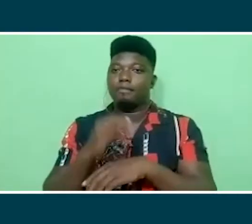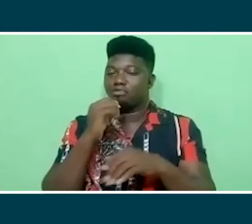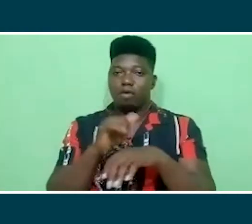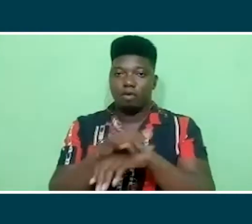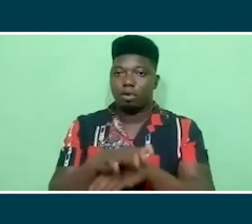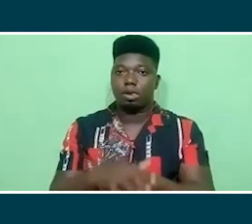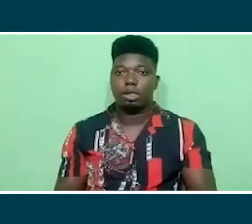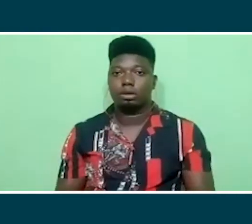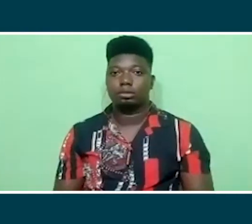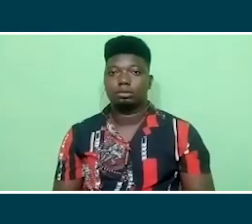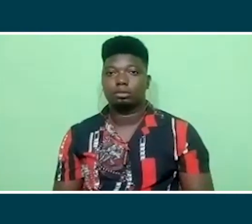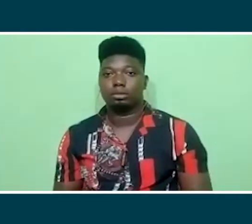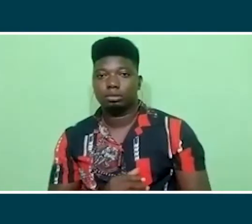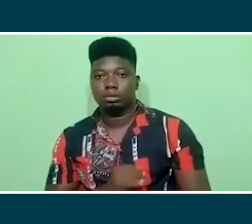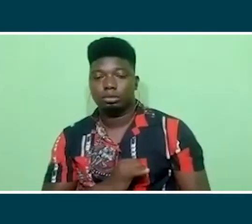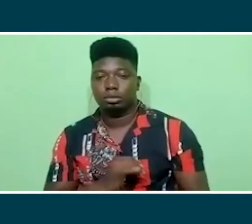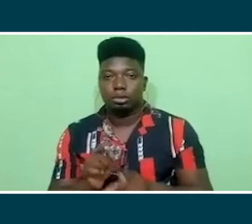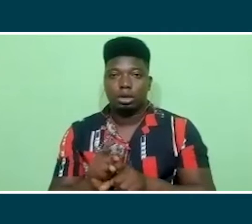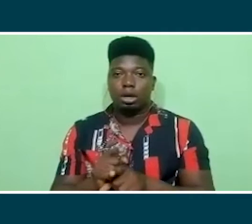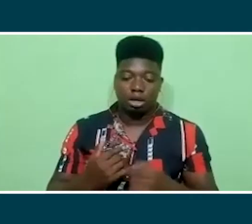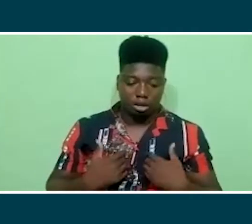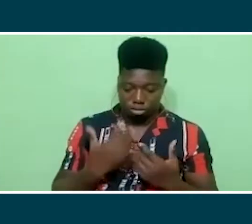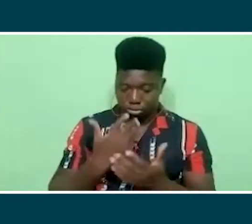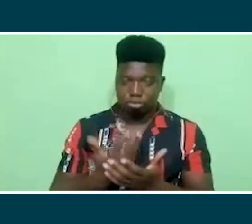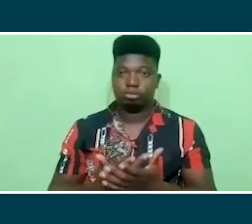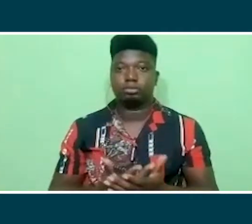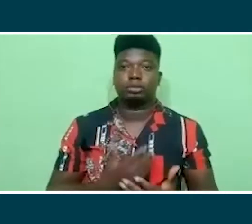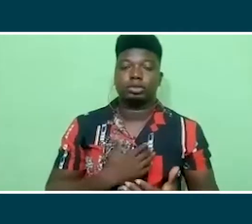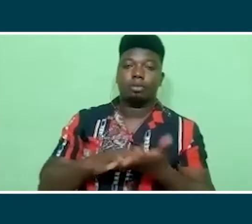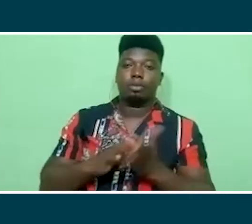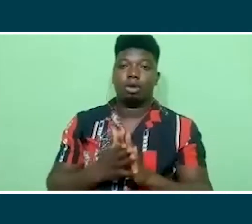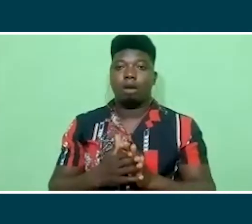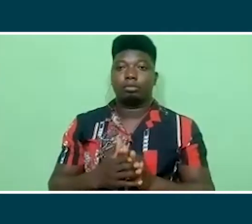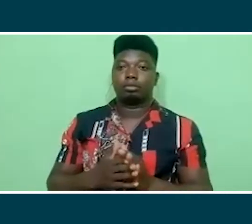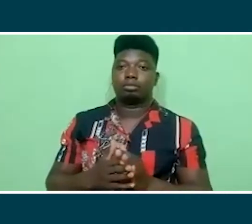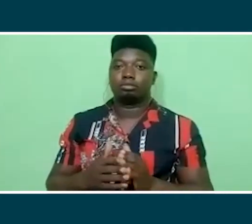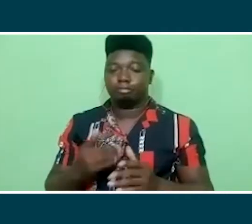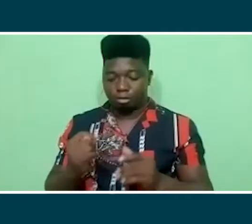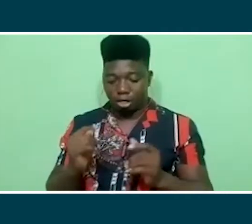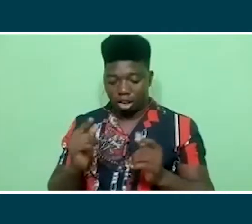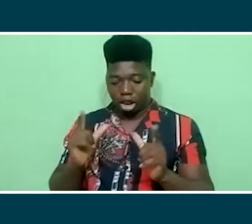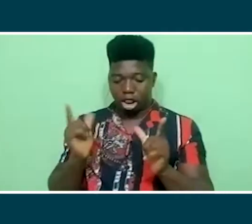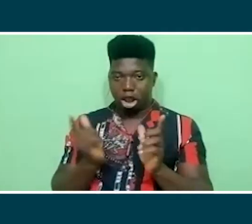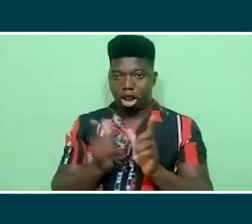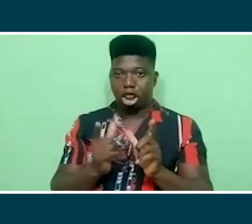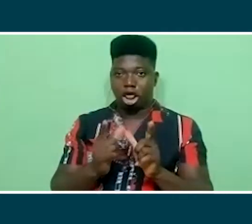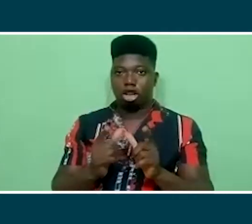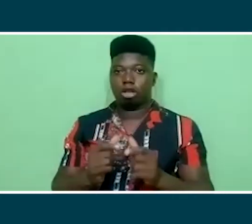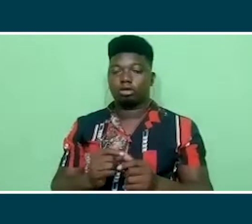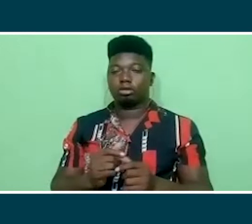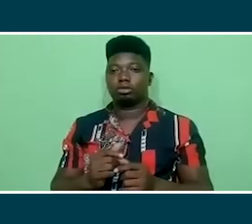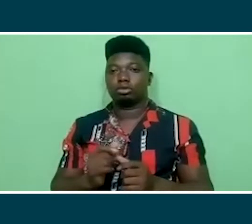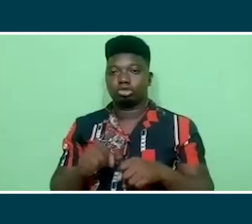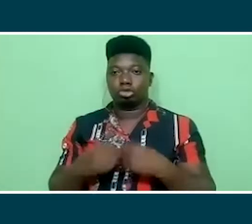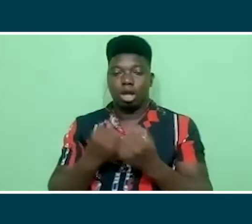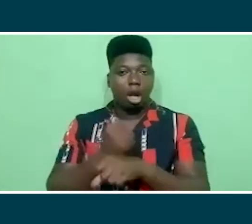models, pretty healthy childhood. I became a licensed social worker most of my career in direct services. I said something